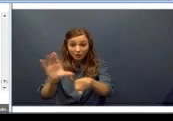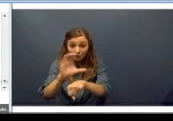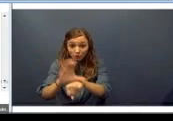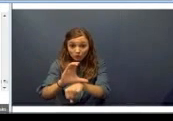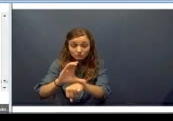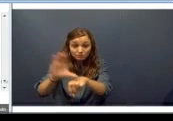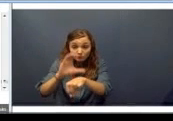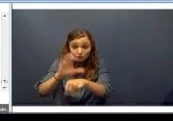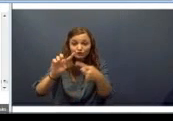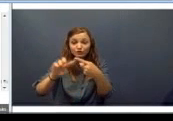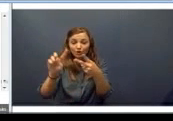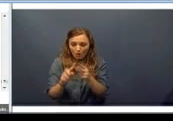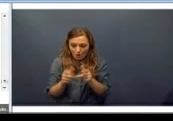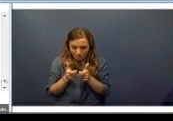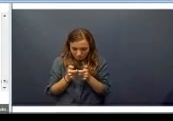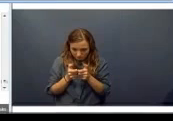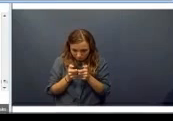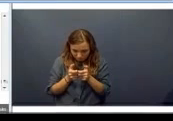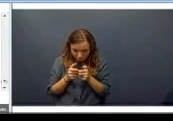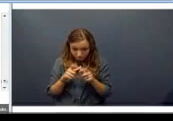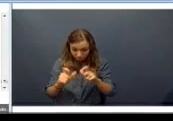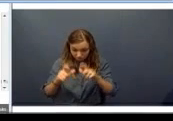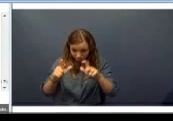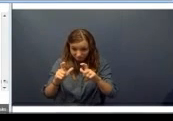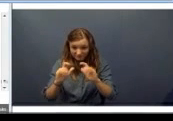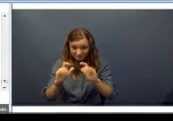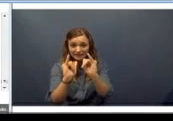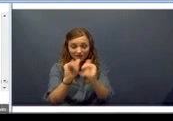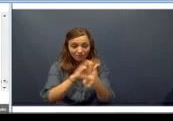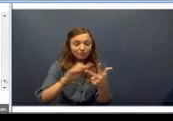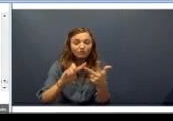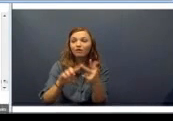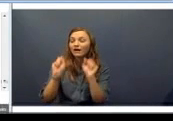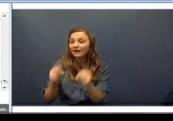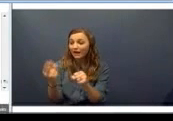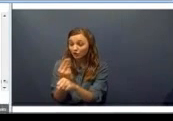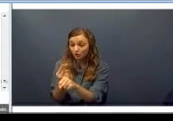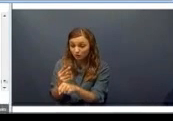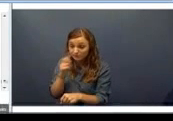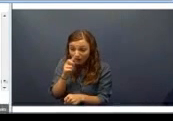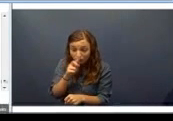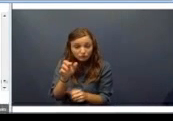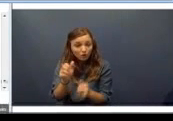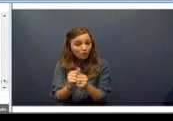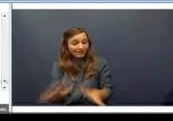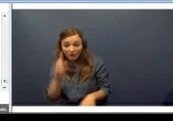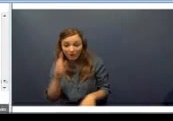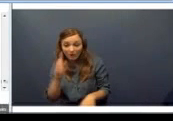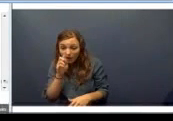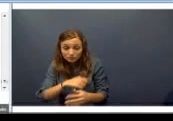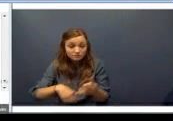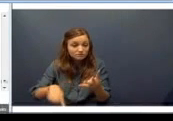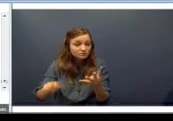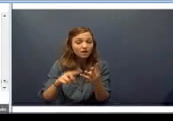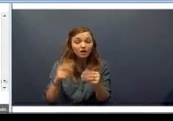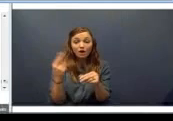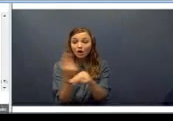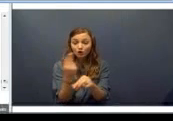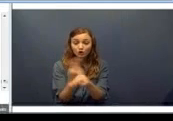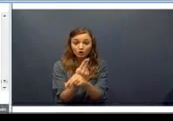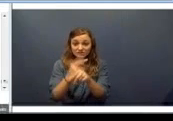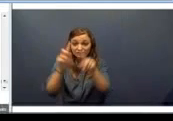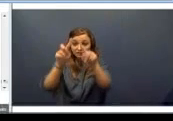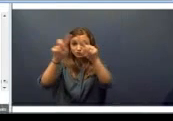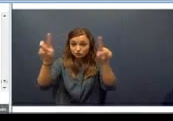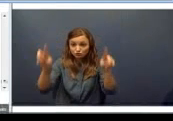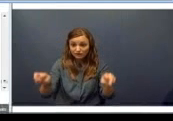looking at it on a big desktop computer or a small mobile device. It can also mean that they're looking at it with or without a mouse, or